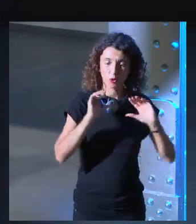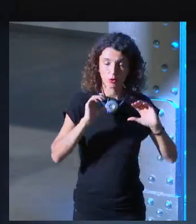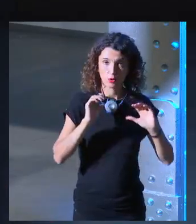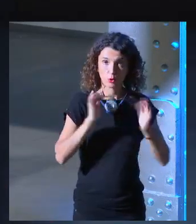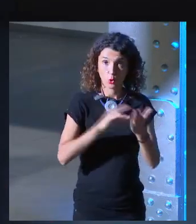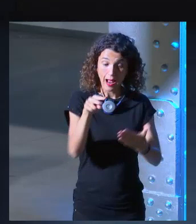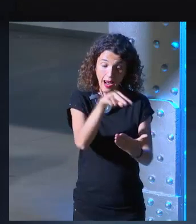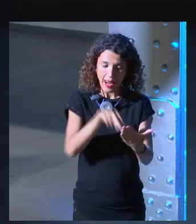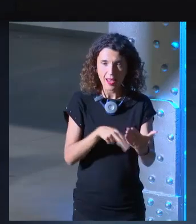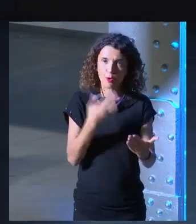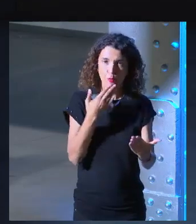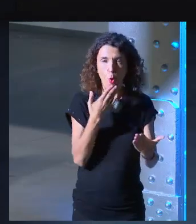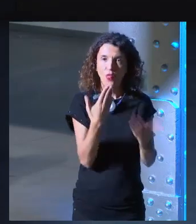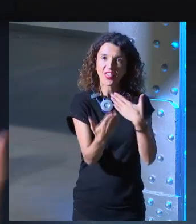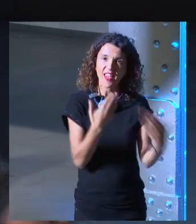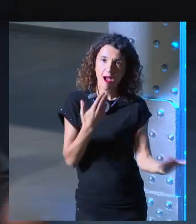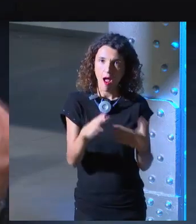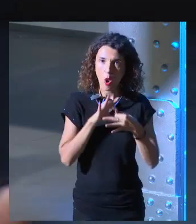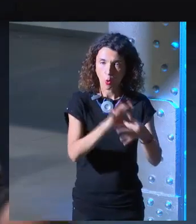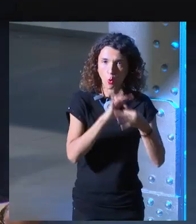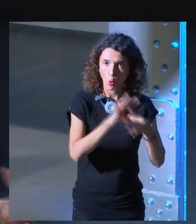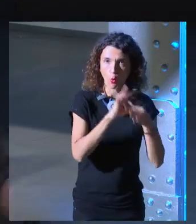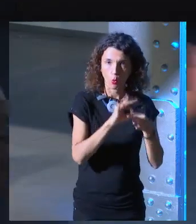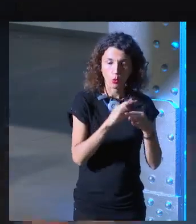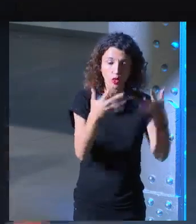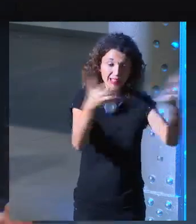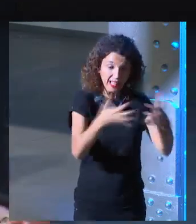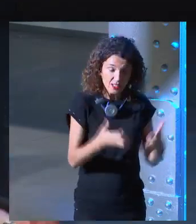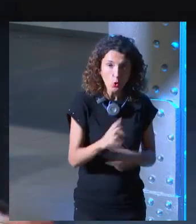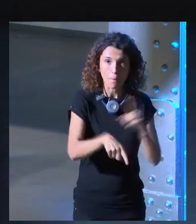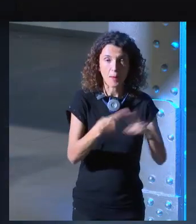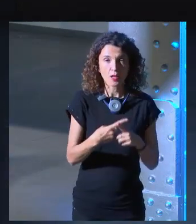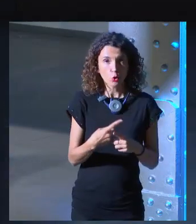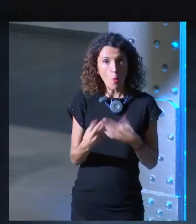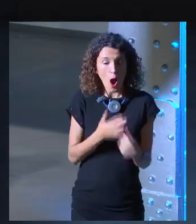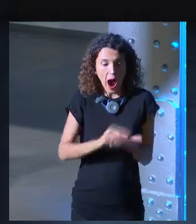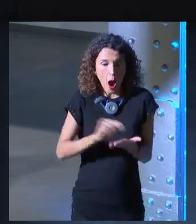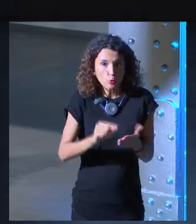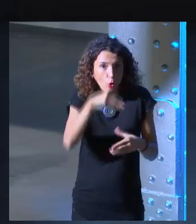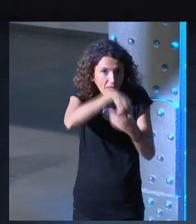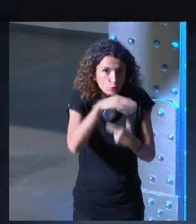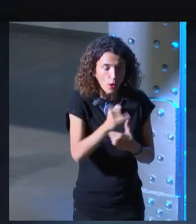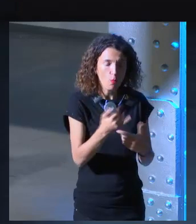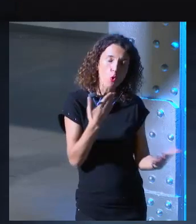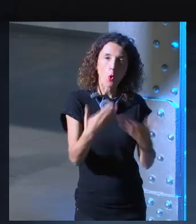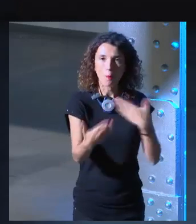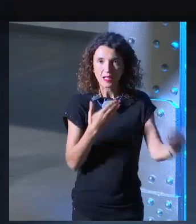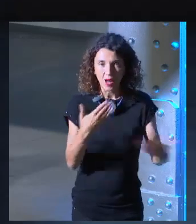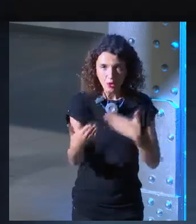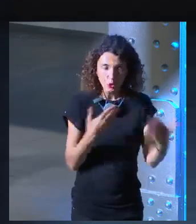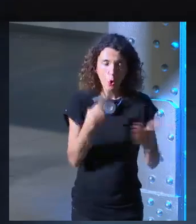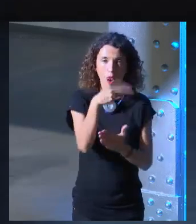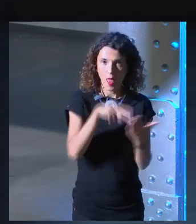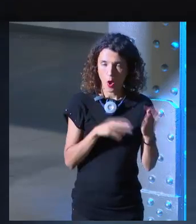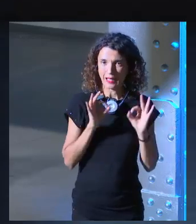dialogue yourself, both with the text and with the writer. We're in conversation all of the time when we're reading. You know how it